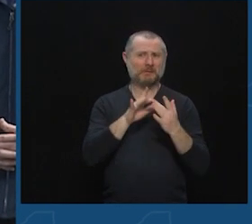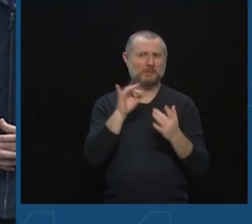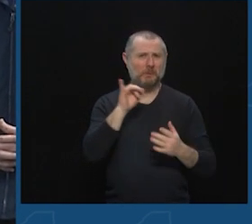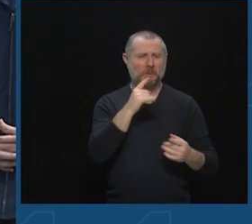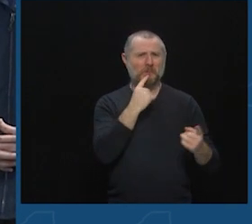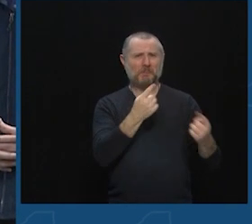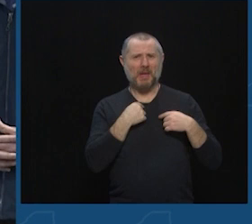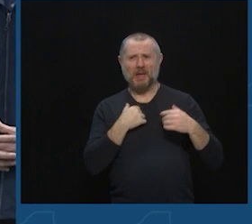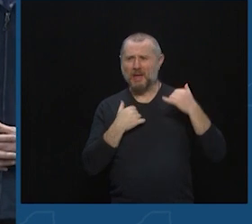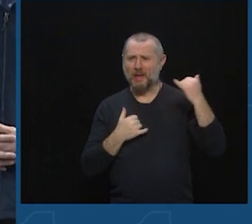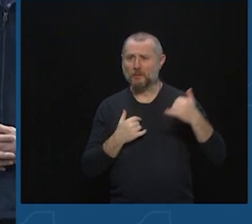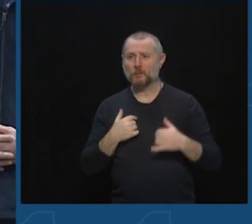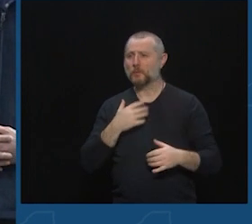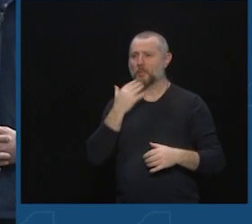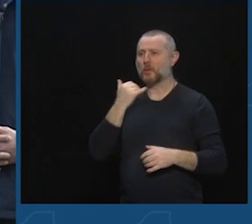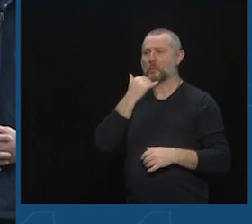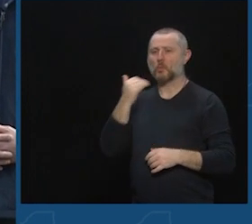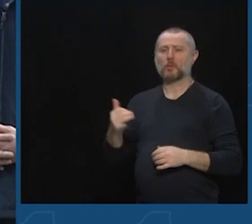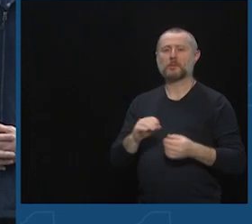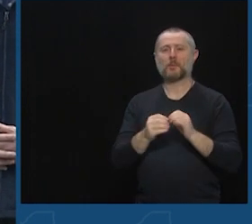can call